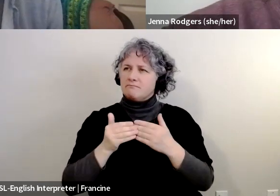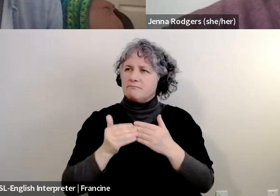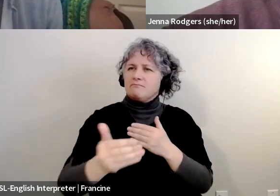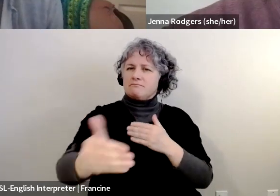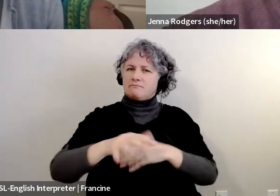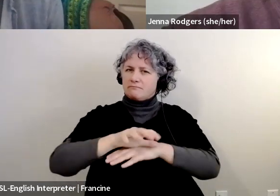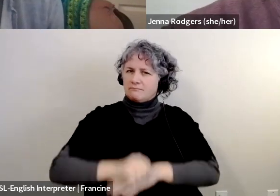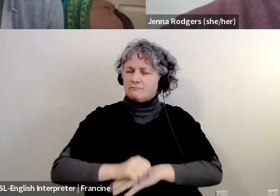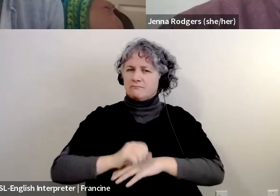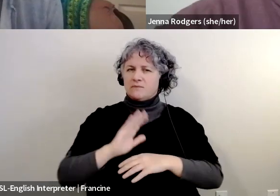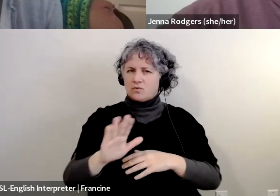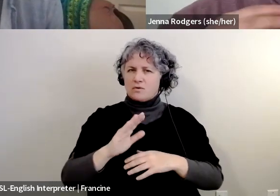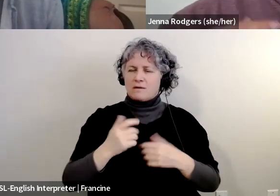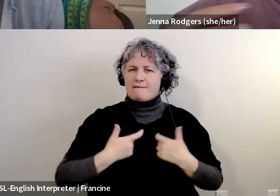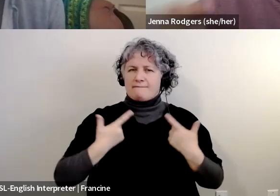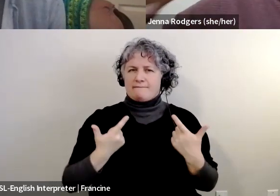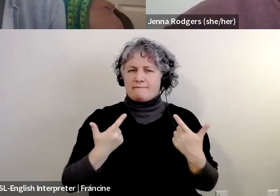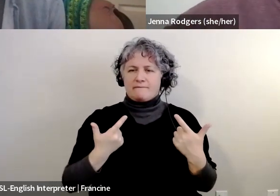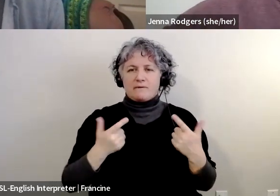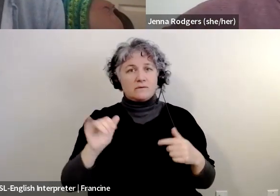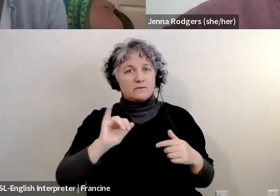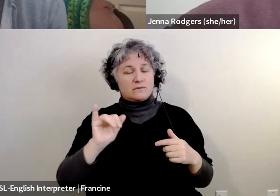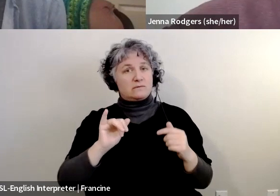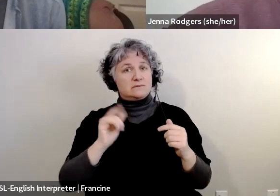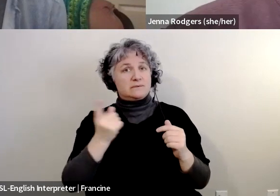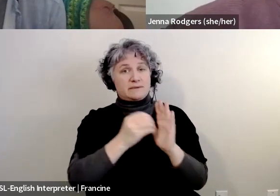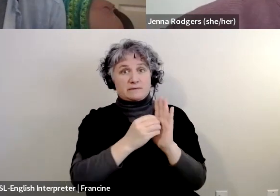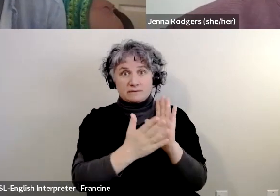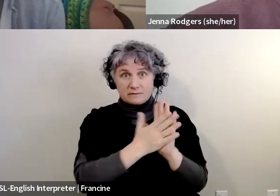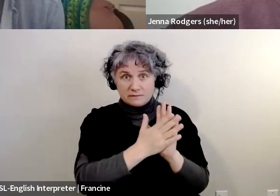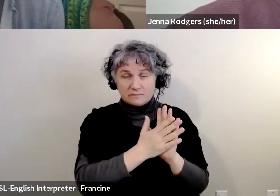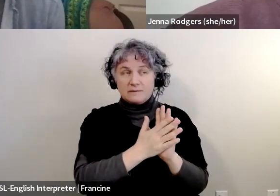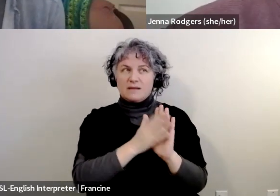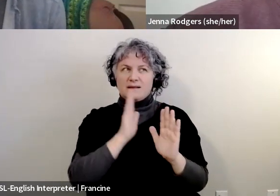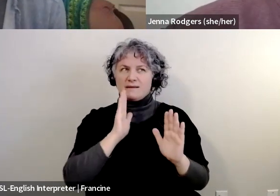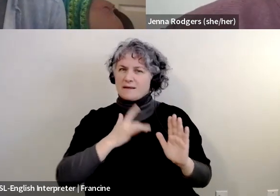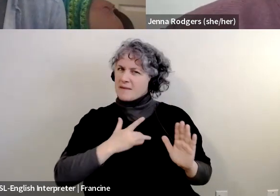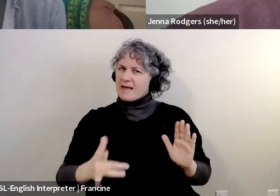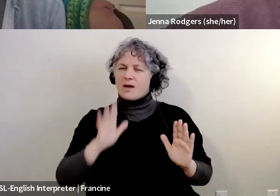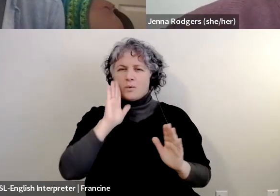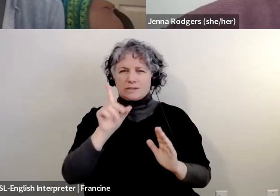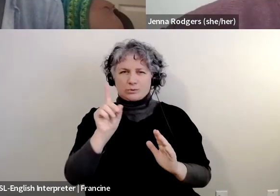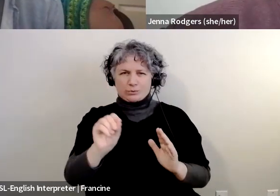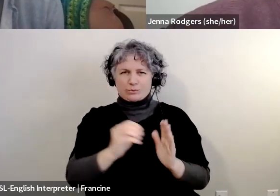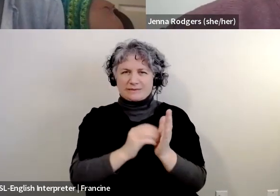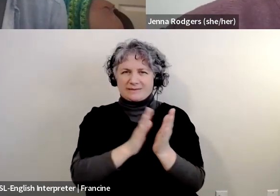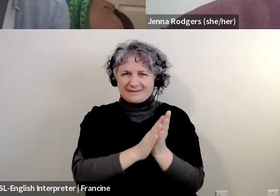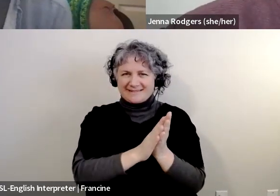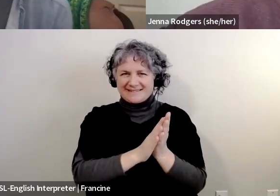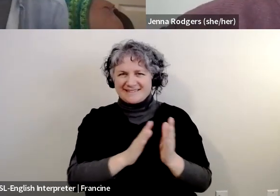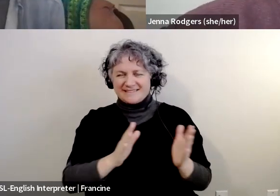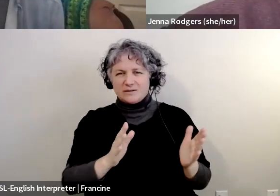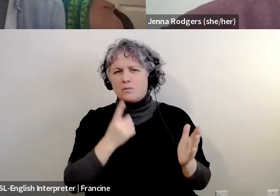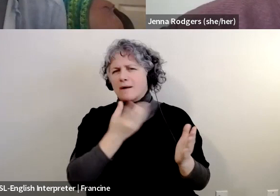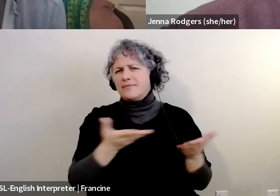that when you write something down, you're more likely to do it. So what is one thing that you think you can